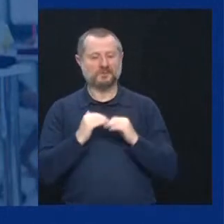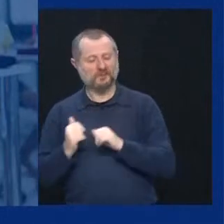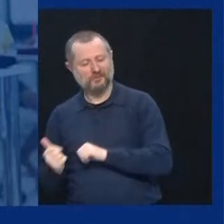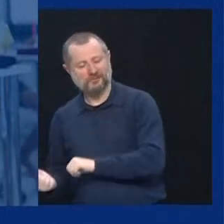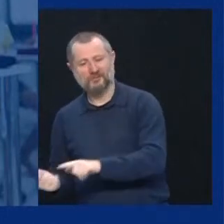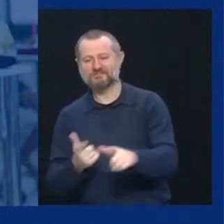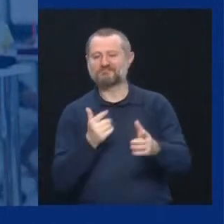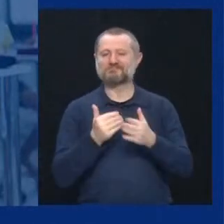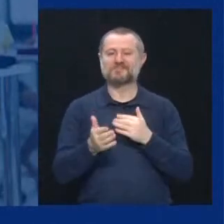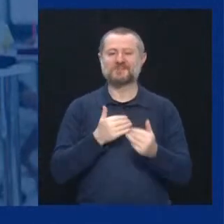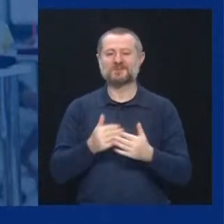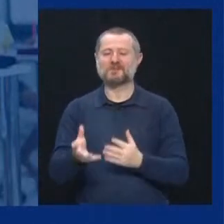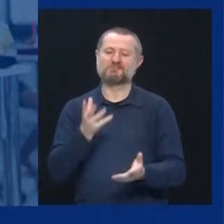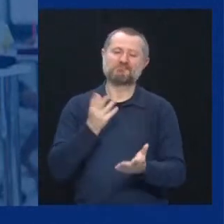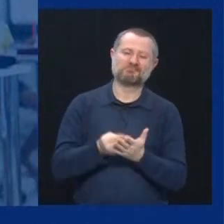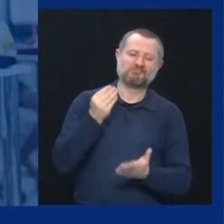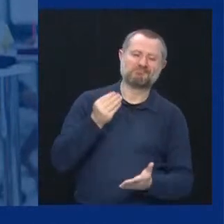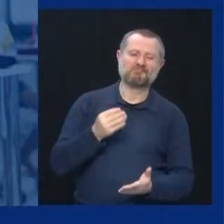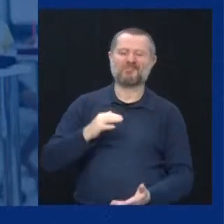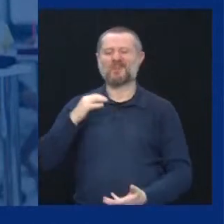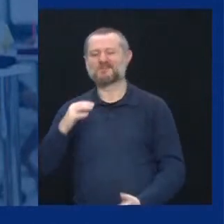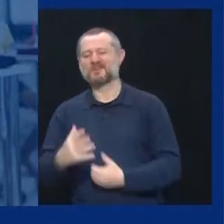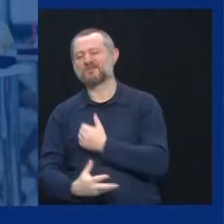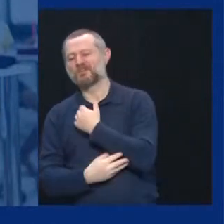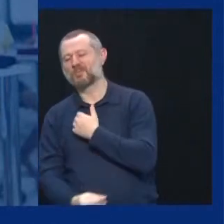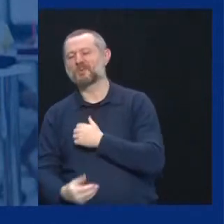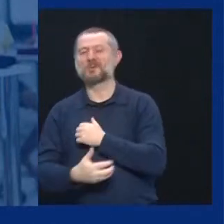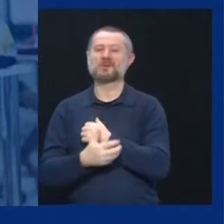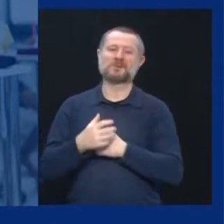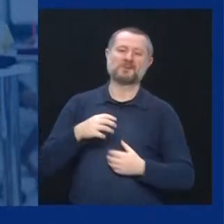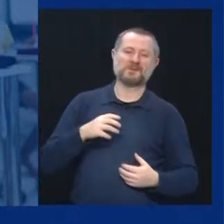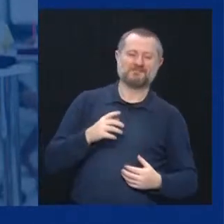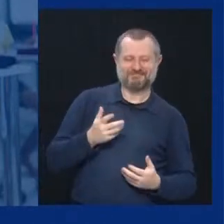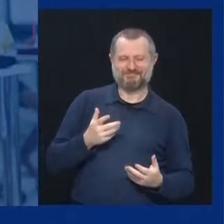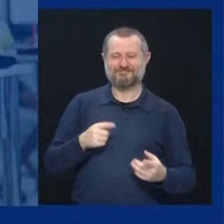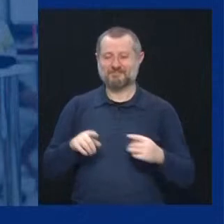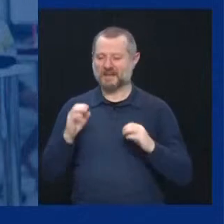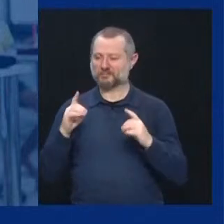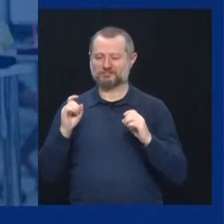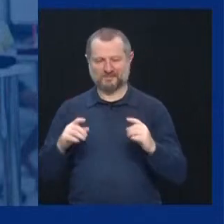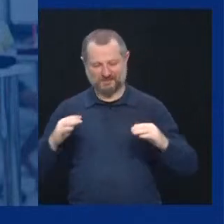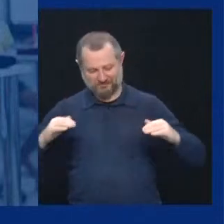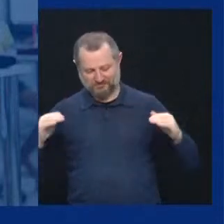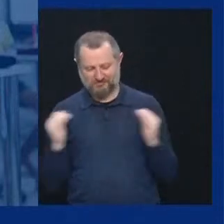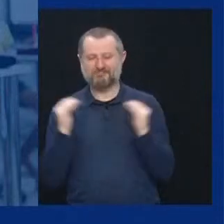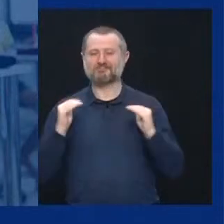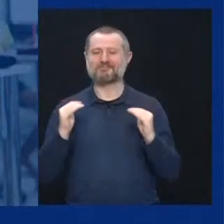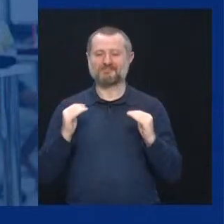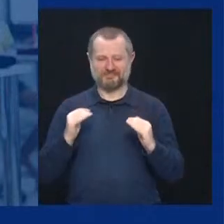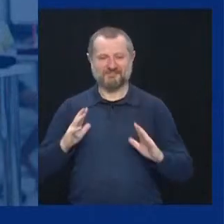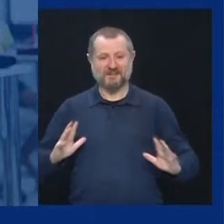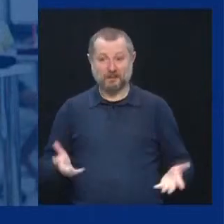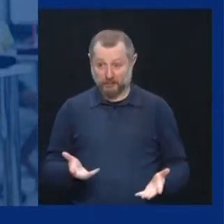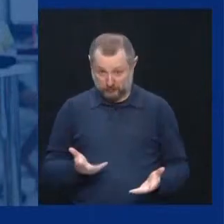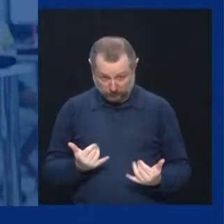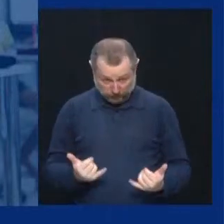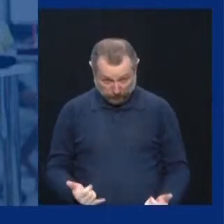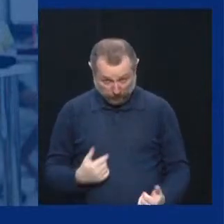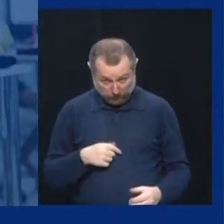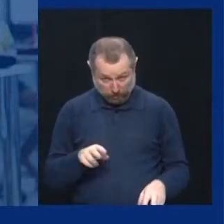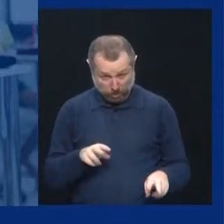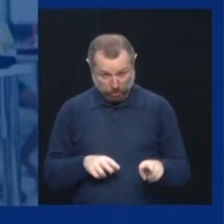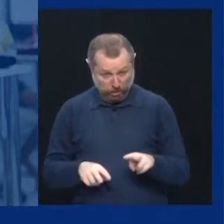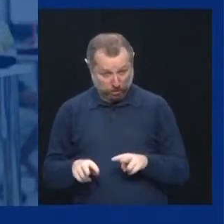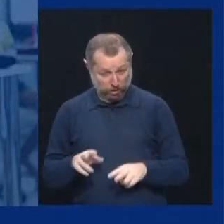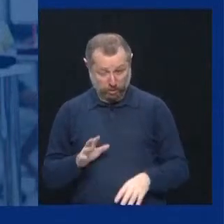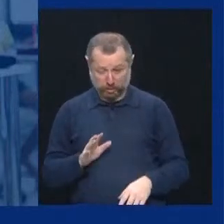you grow up, you can become the President of the United States. Now there's a caveat. If you have a